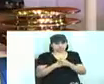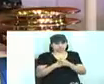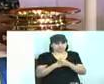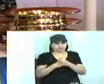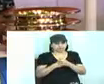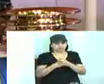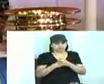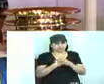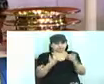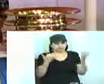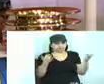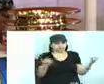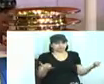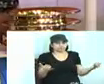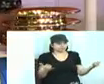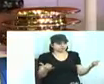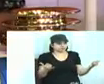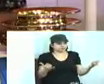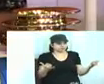Hallelujah. And